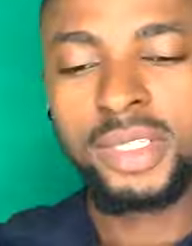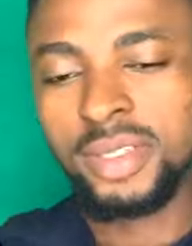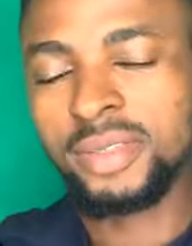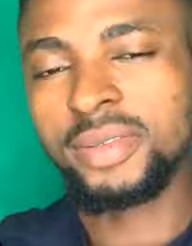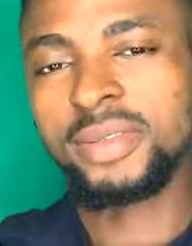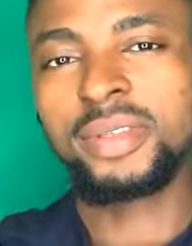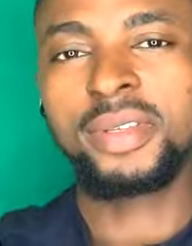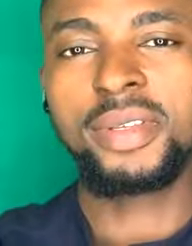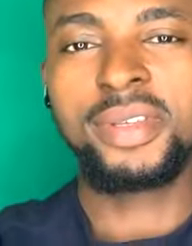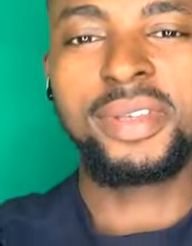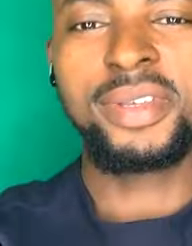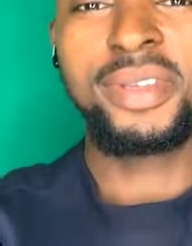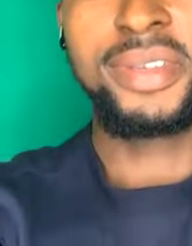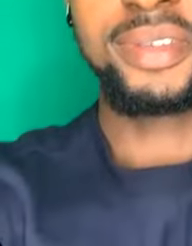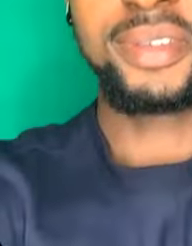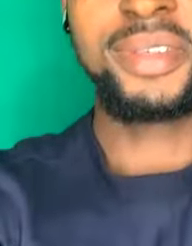Perch.